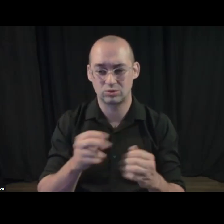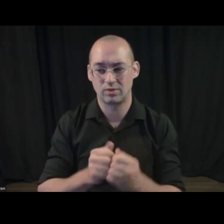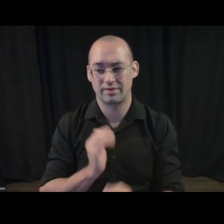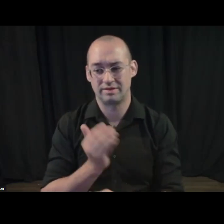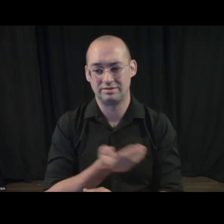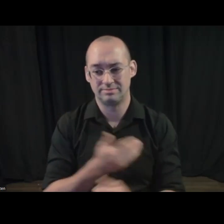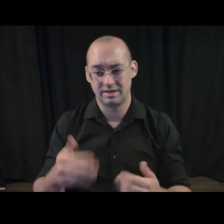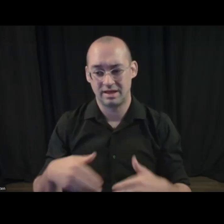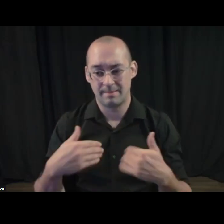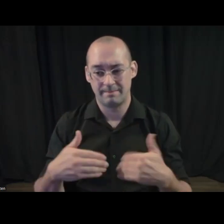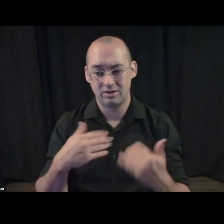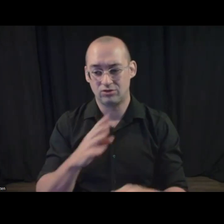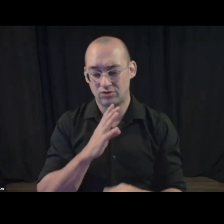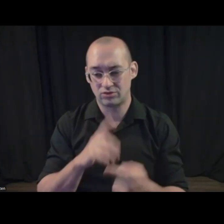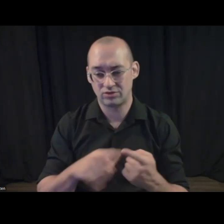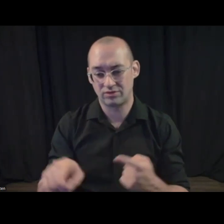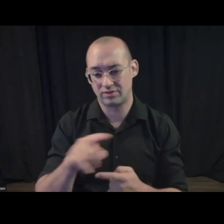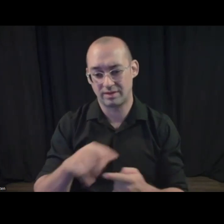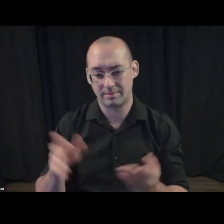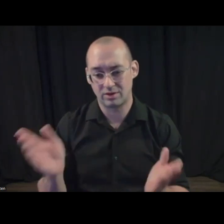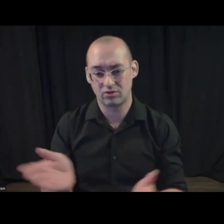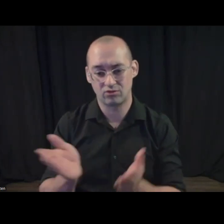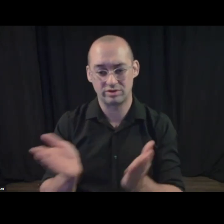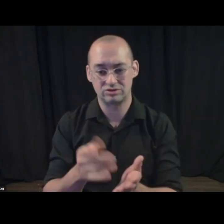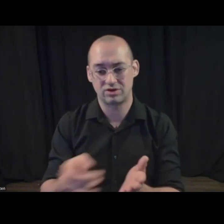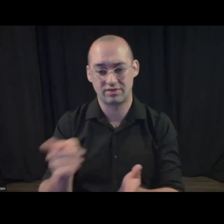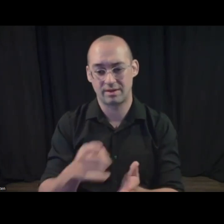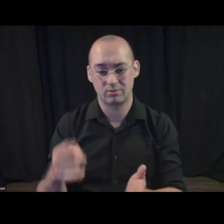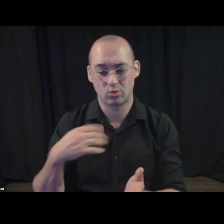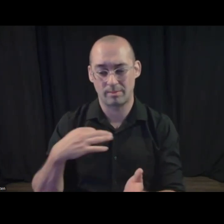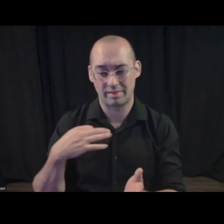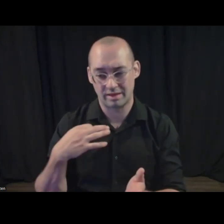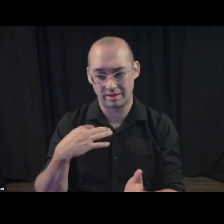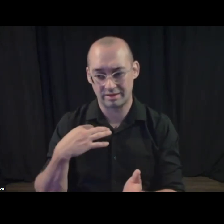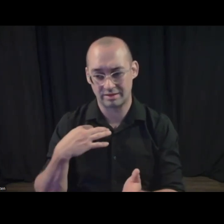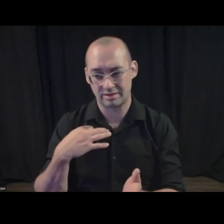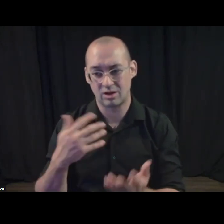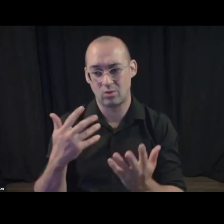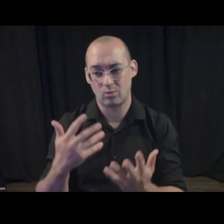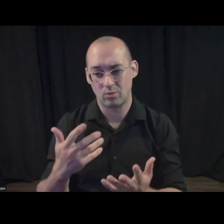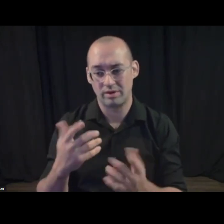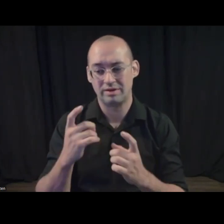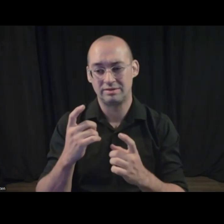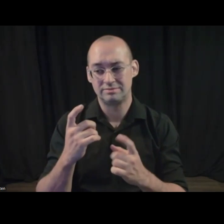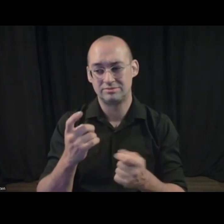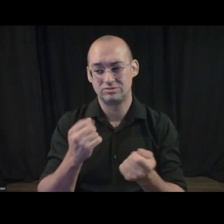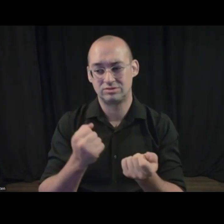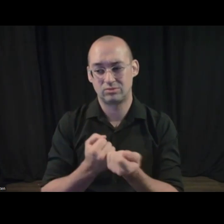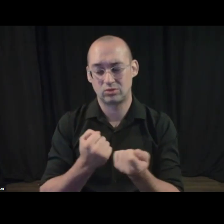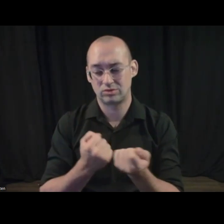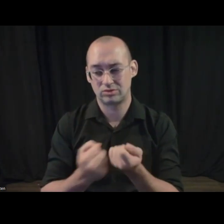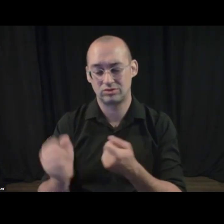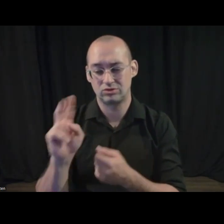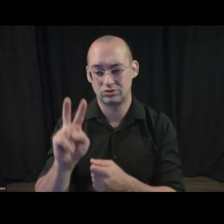them and encourage them to apply. I also wanted to give us a shout out to two of